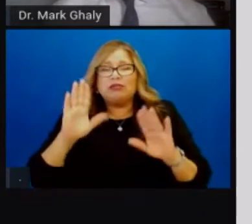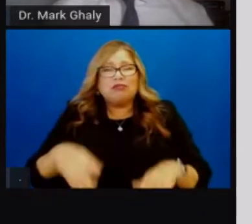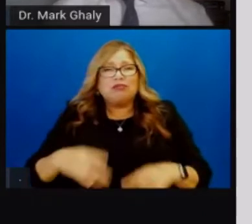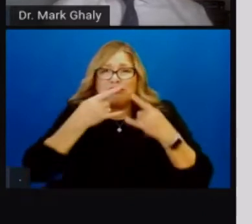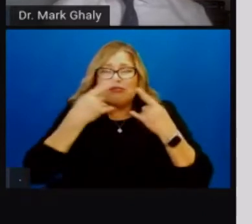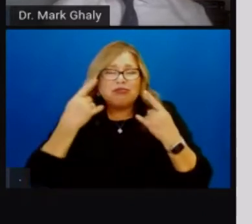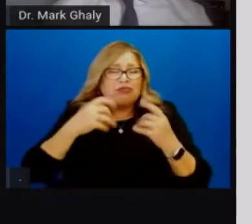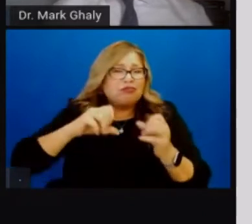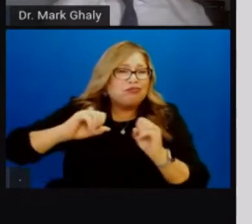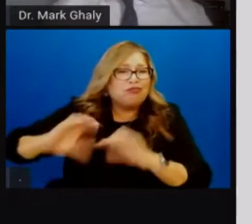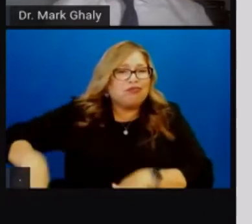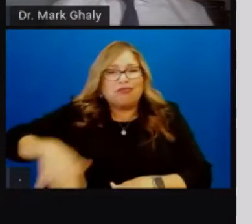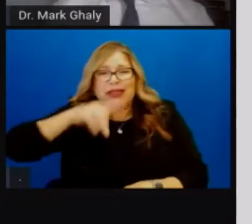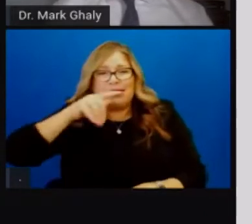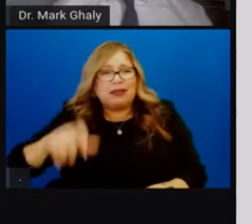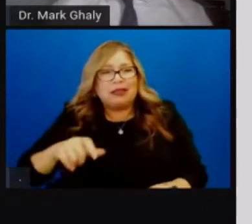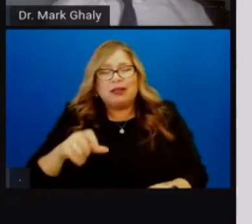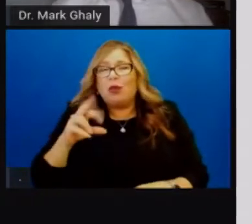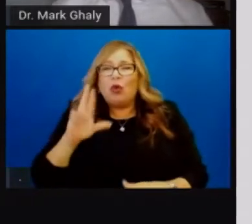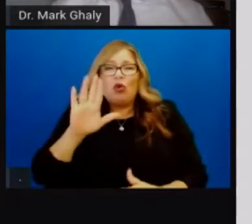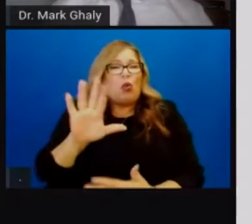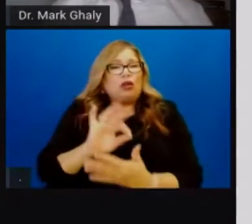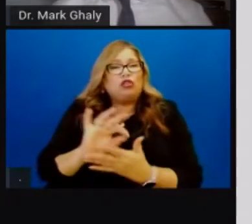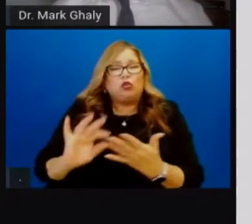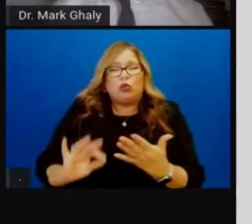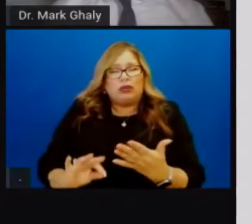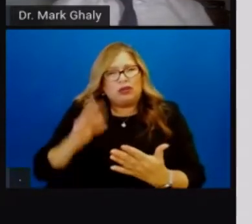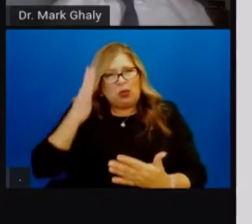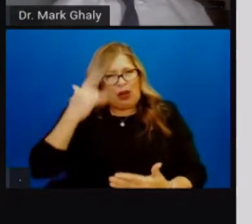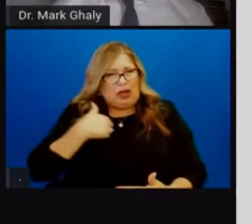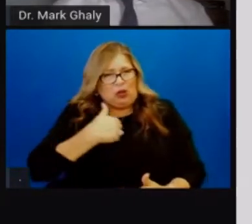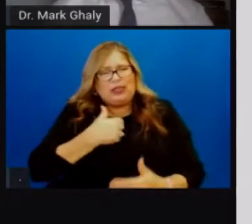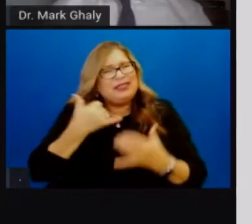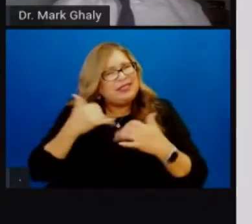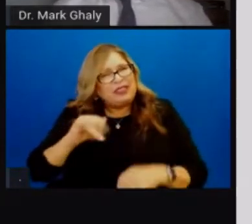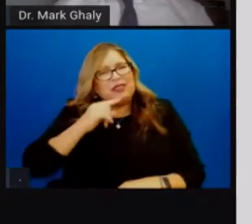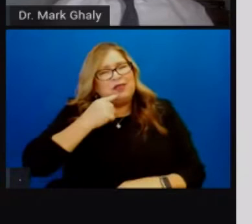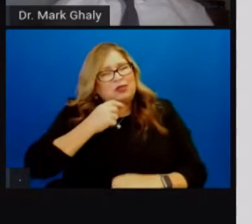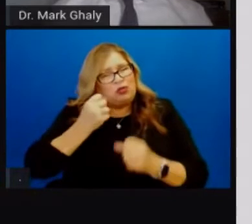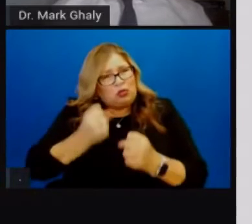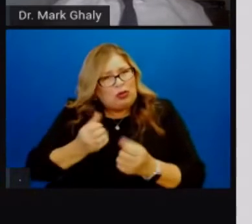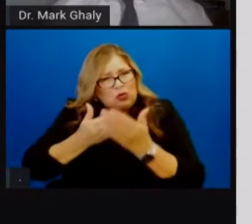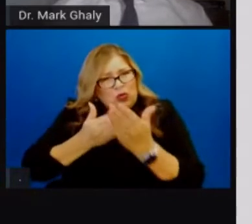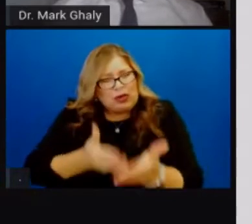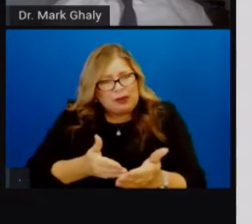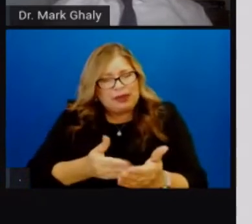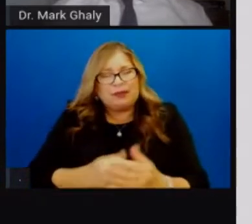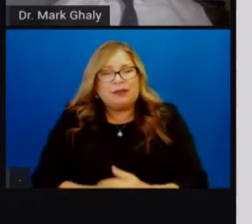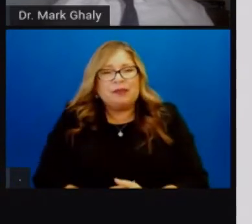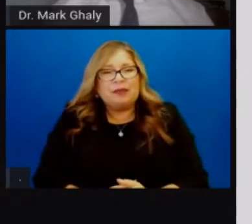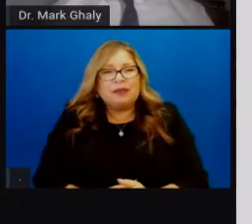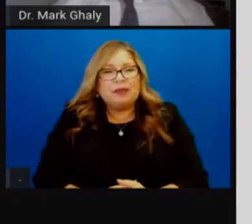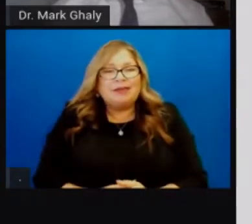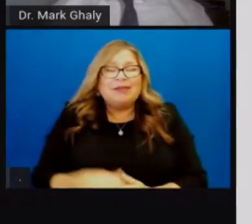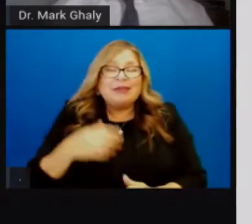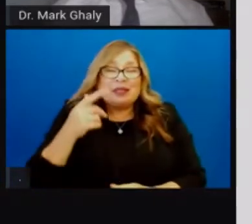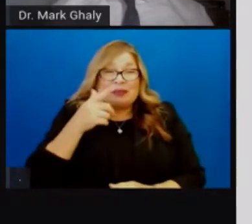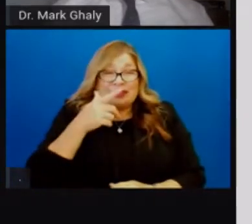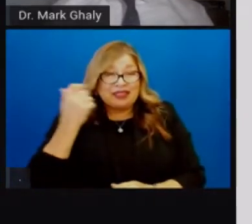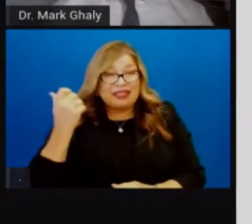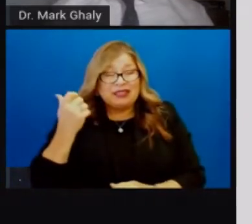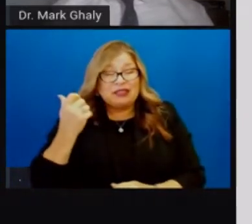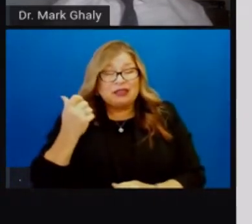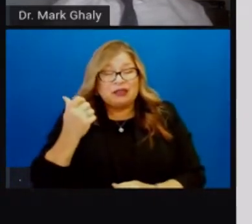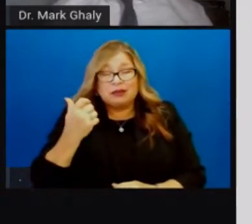even allowing them to be optional? And I think this is because we are coming out of what was one of